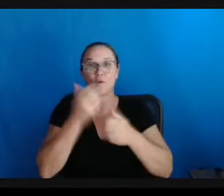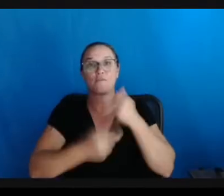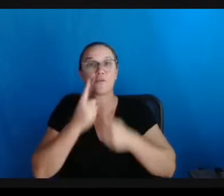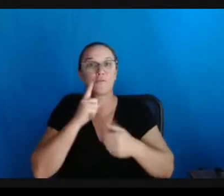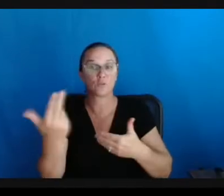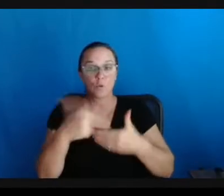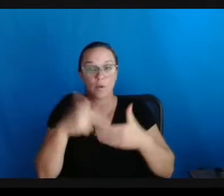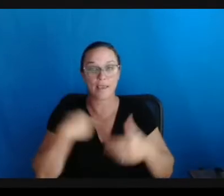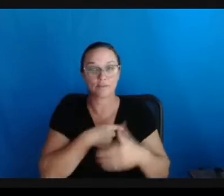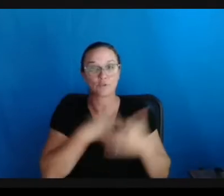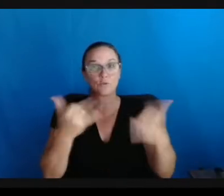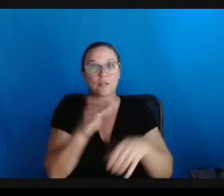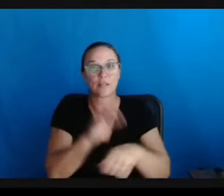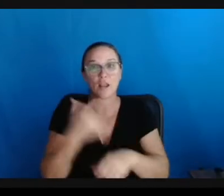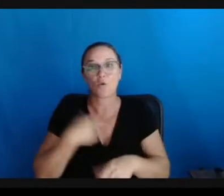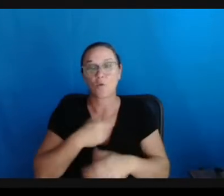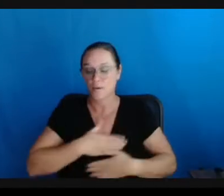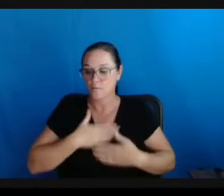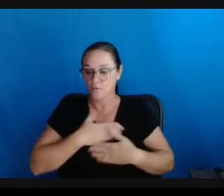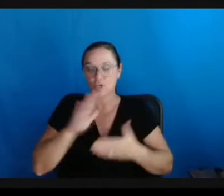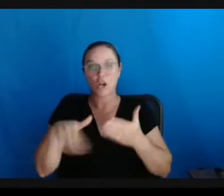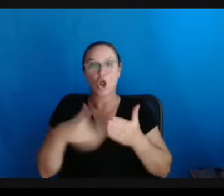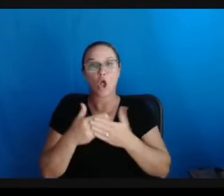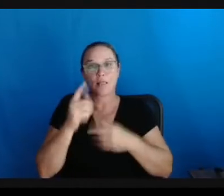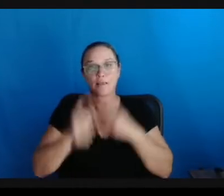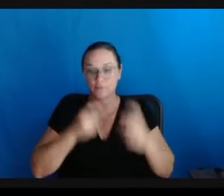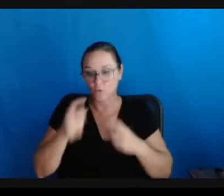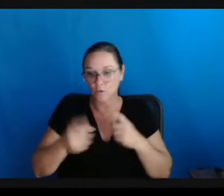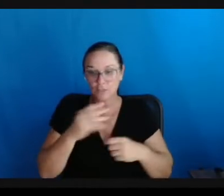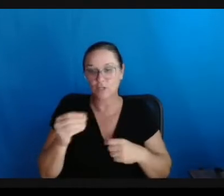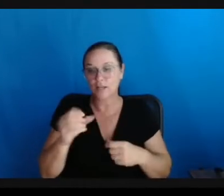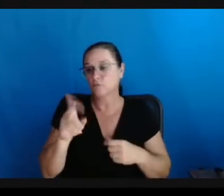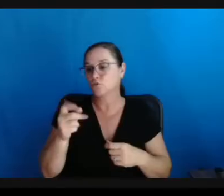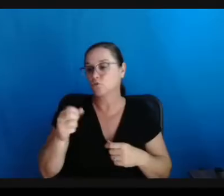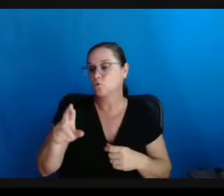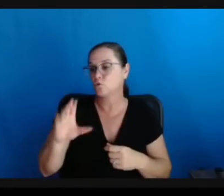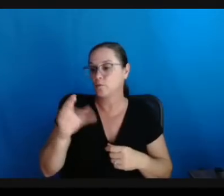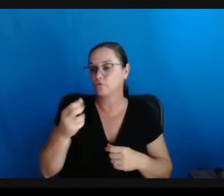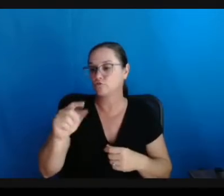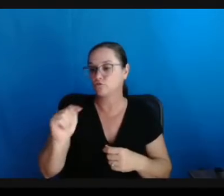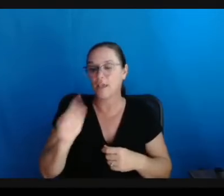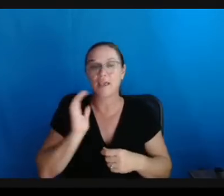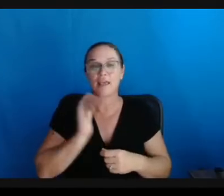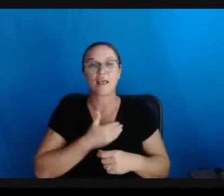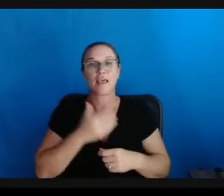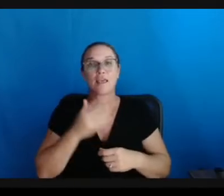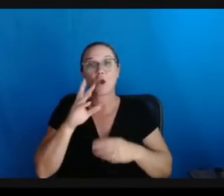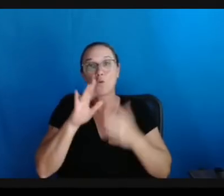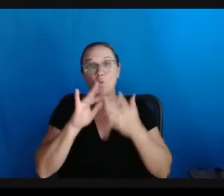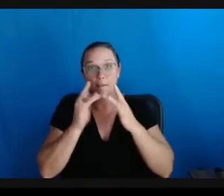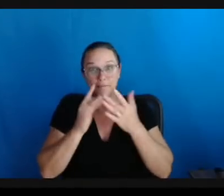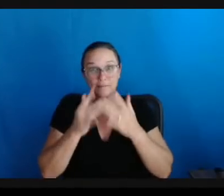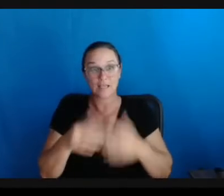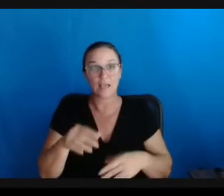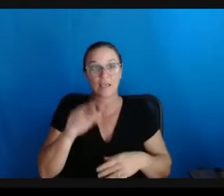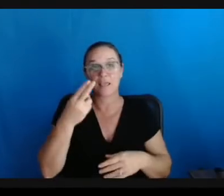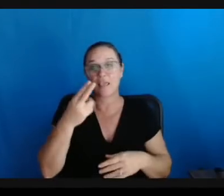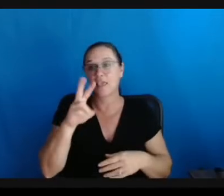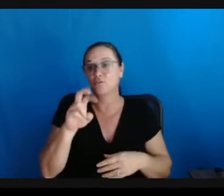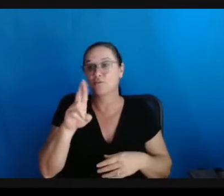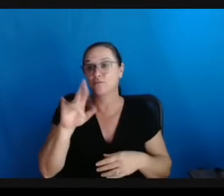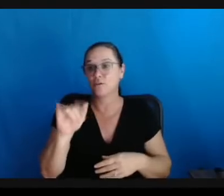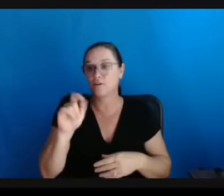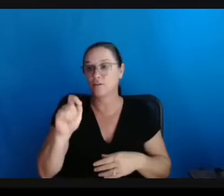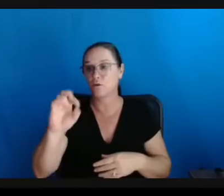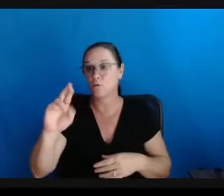tonight. We appreciate all the super chats and donations on our website at hveri.org. And tune in next